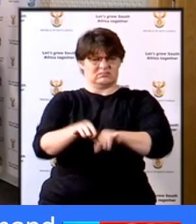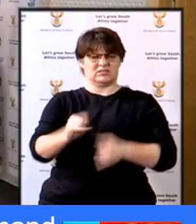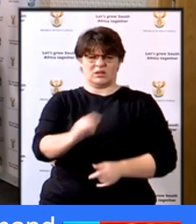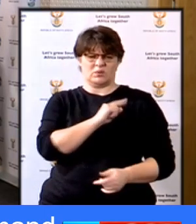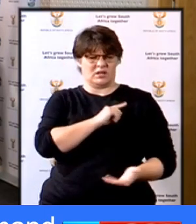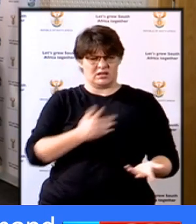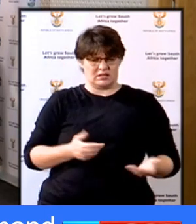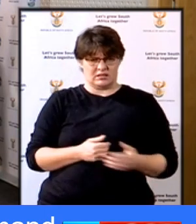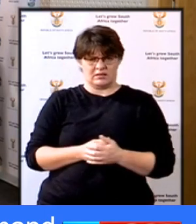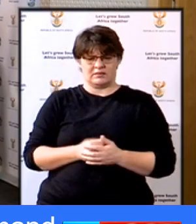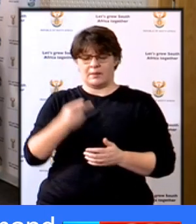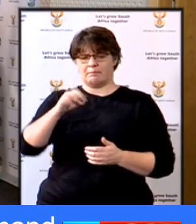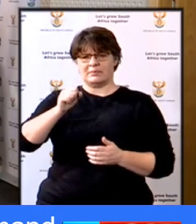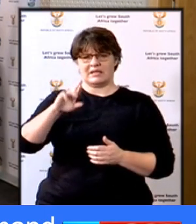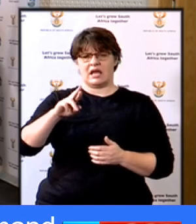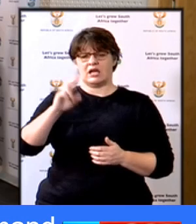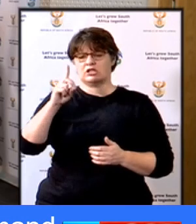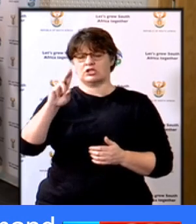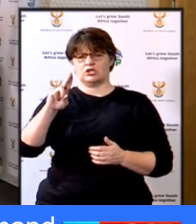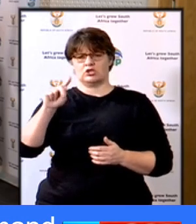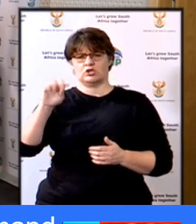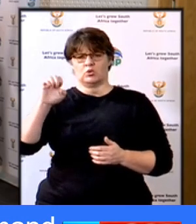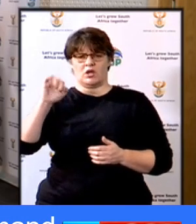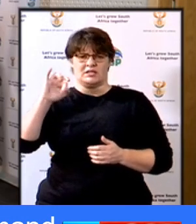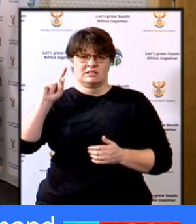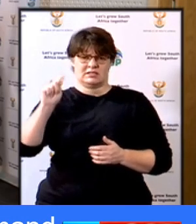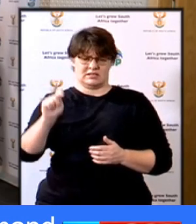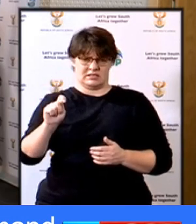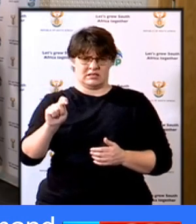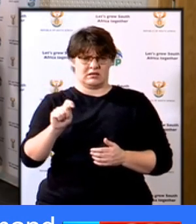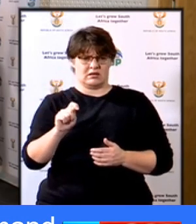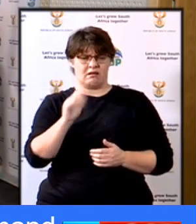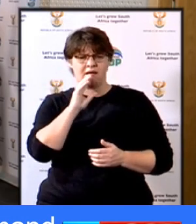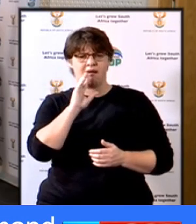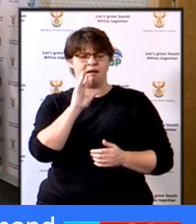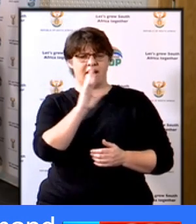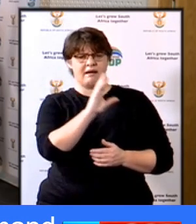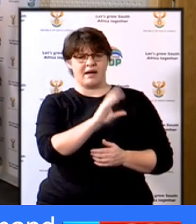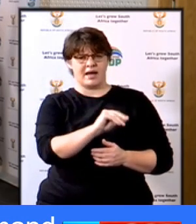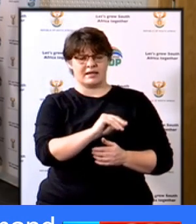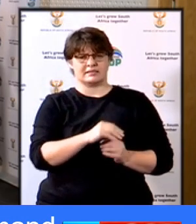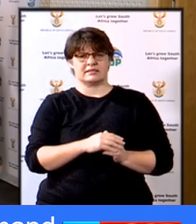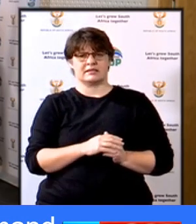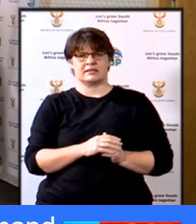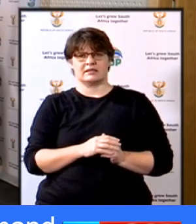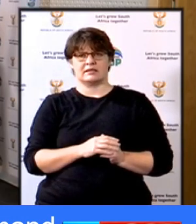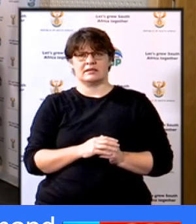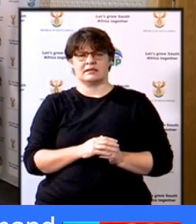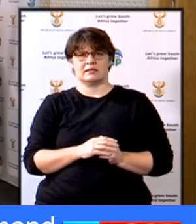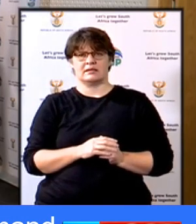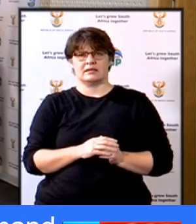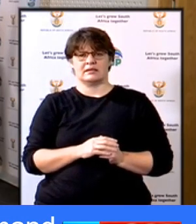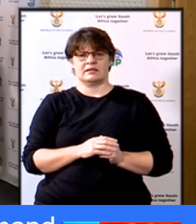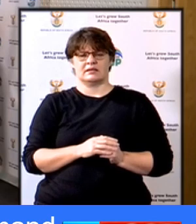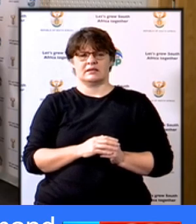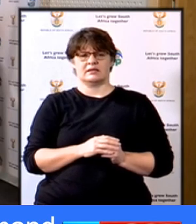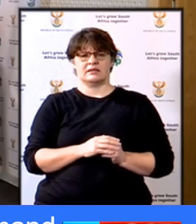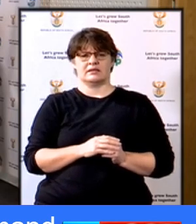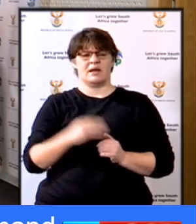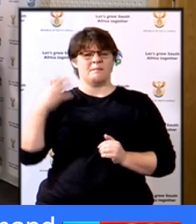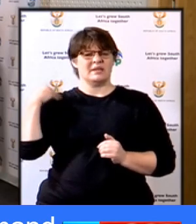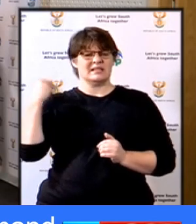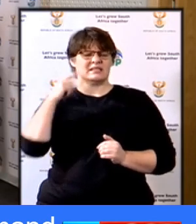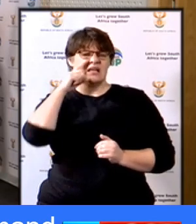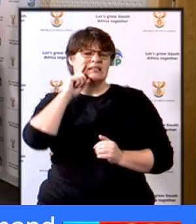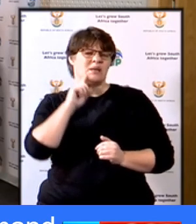Peter Detoit from News 24 is asking Minister Mthembu to clarify. He says, Minister